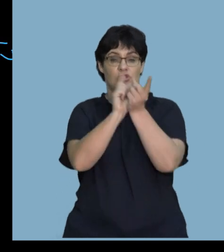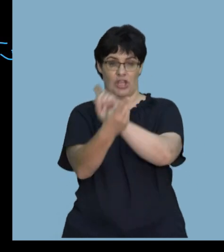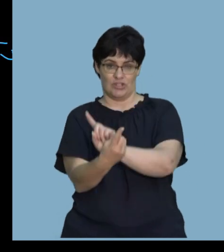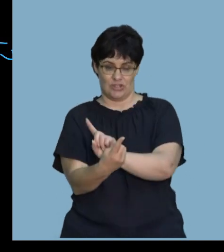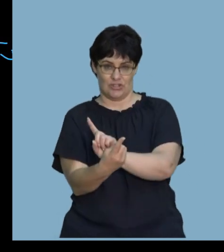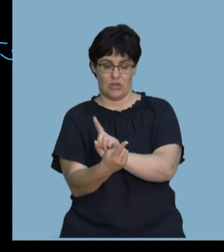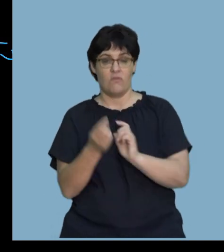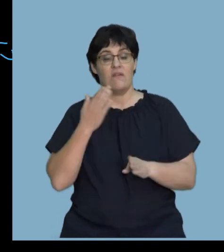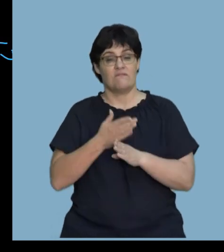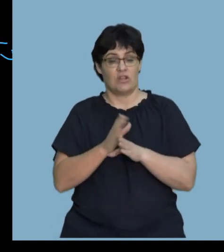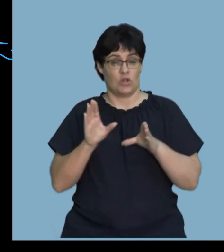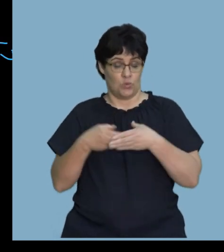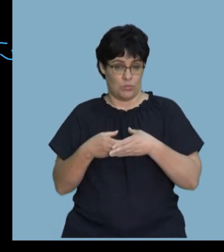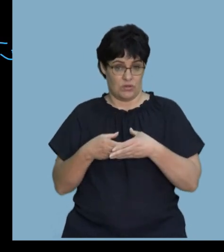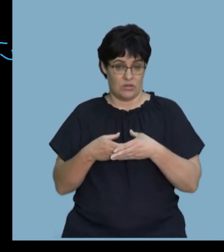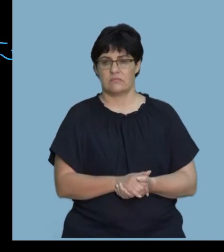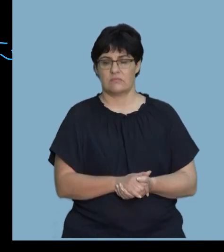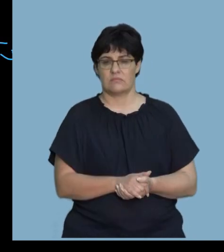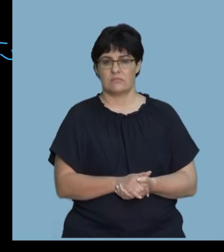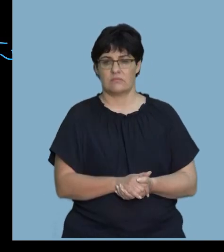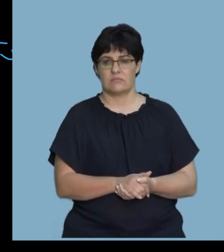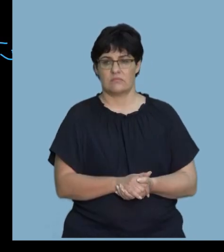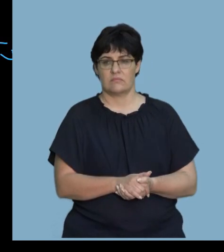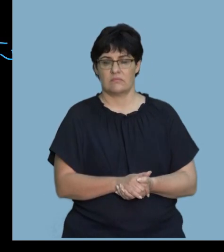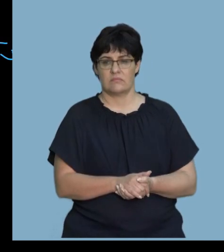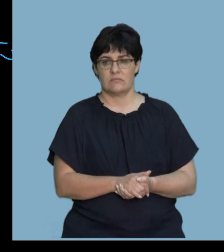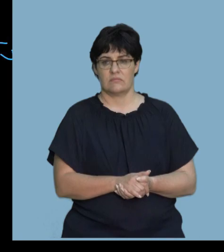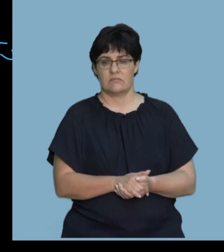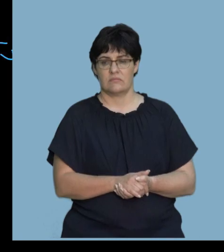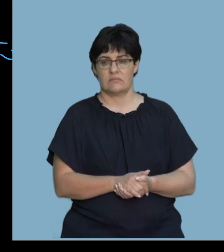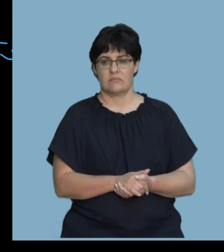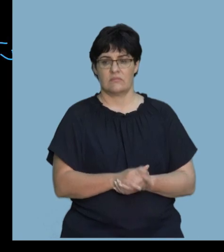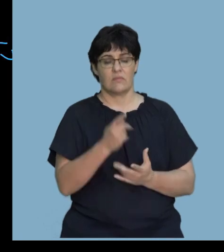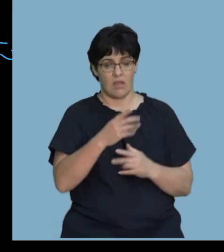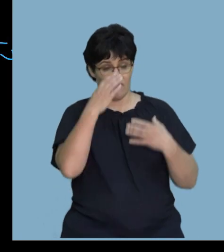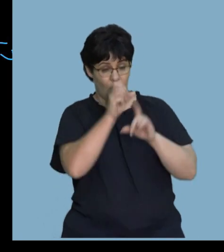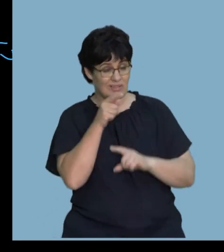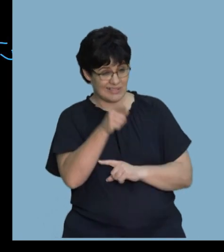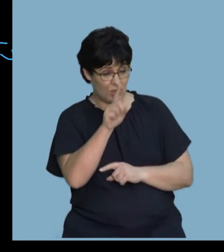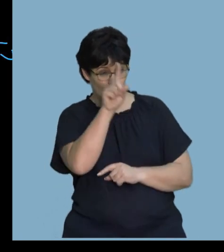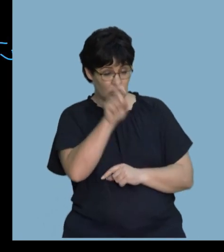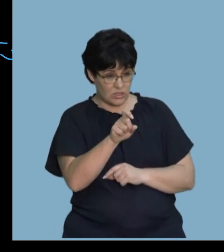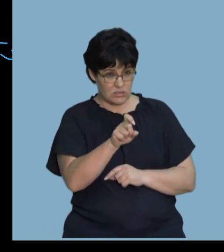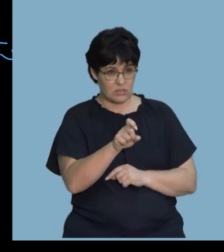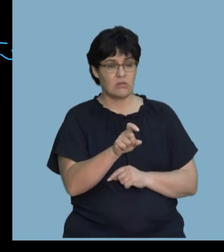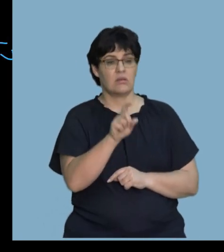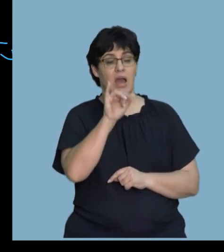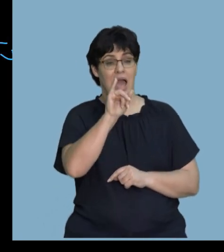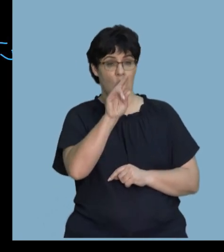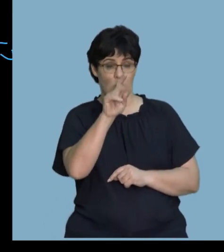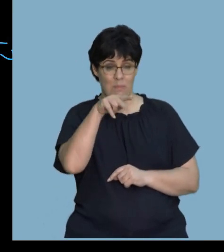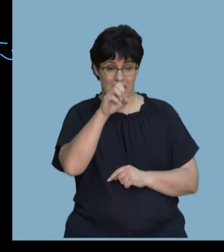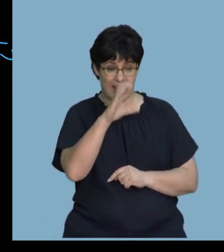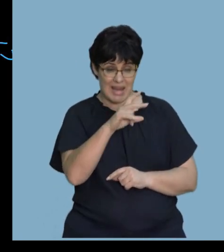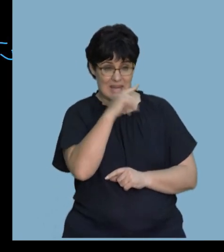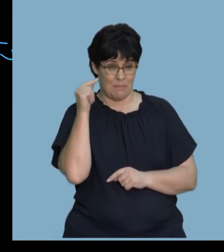functional group in the parent chain has changed. Right, so the focus on this question is on its IUPAC name, but the IUPAC name